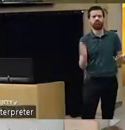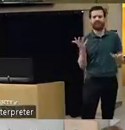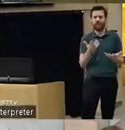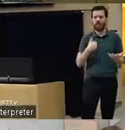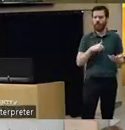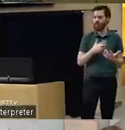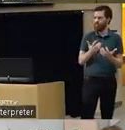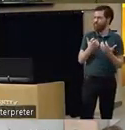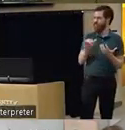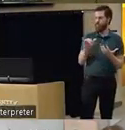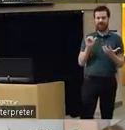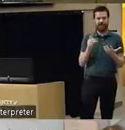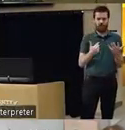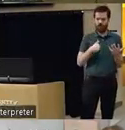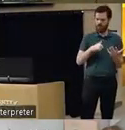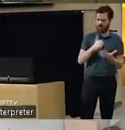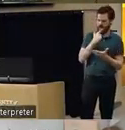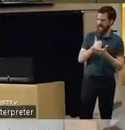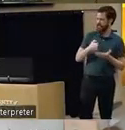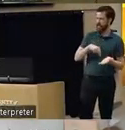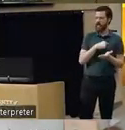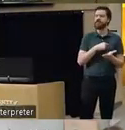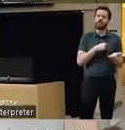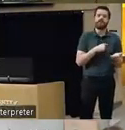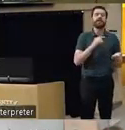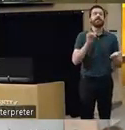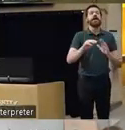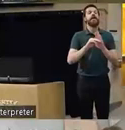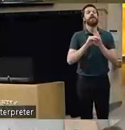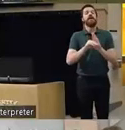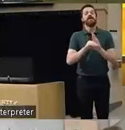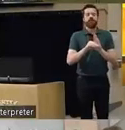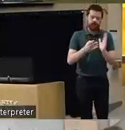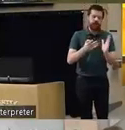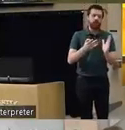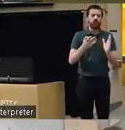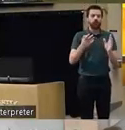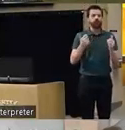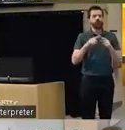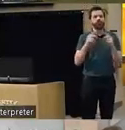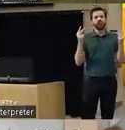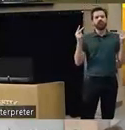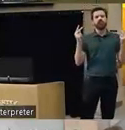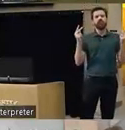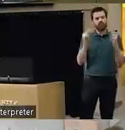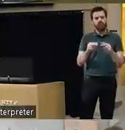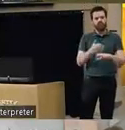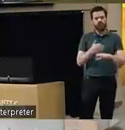is what would be helpful to us. And these models really look at, you know, trying to increase